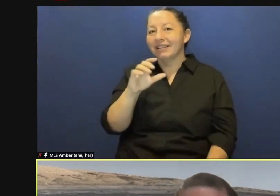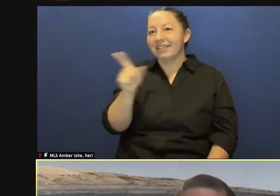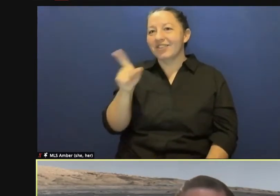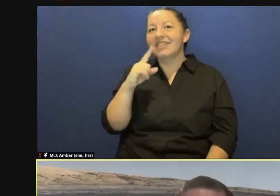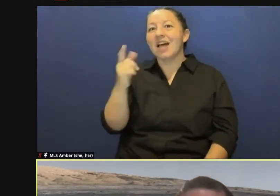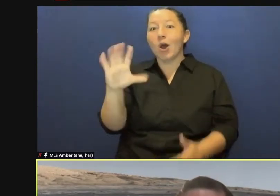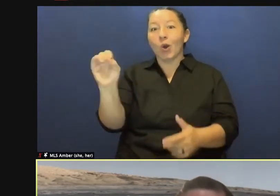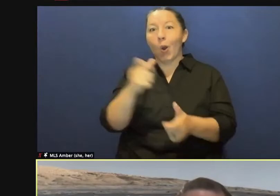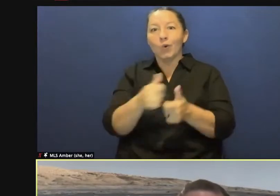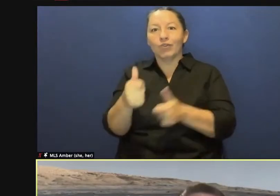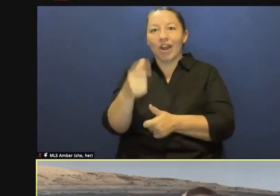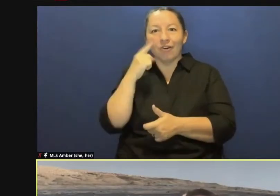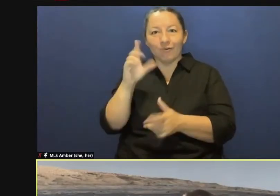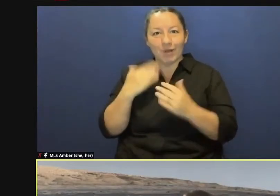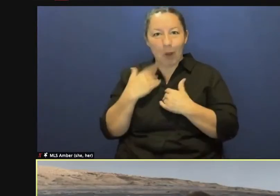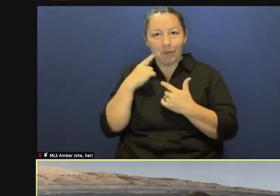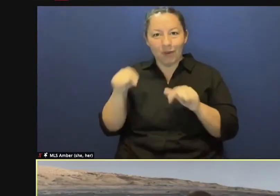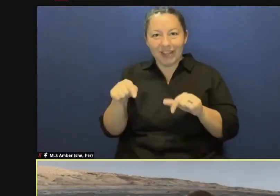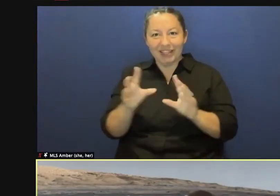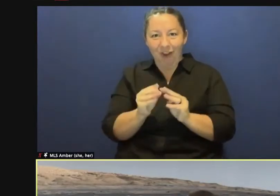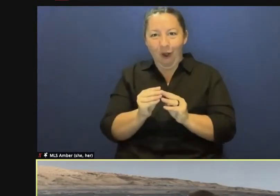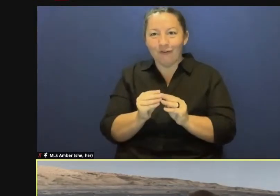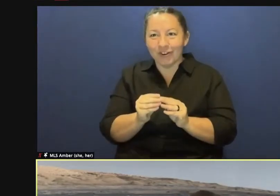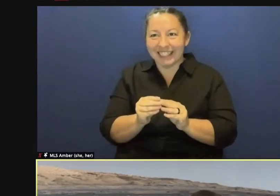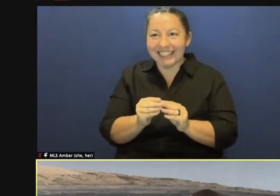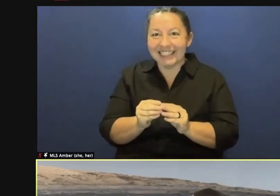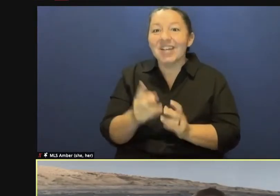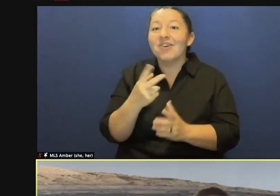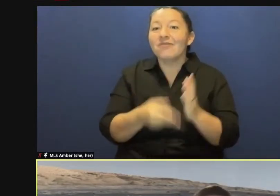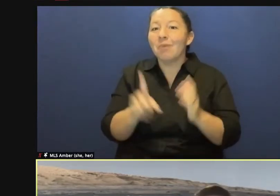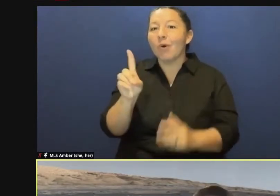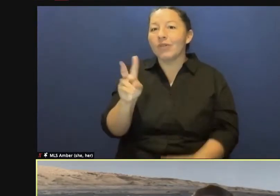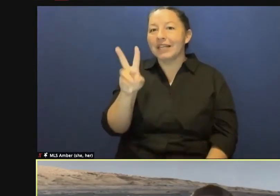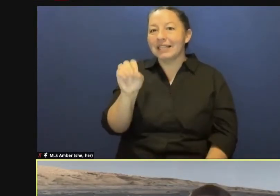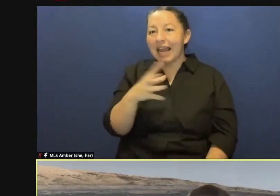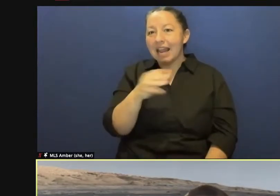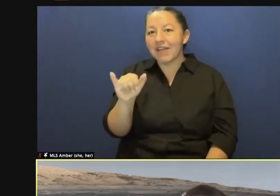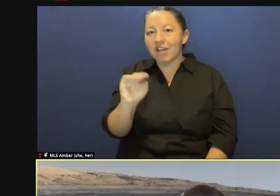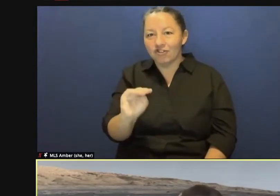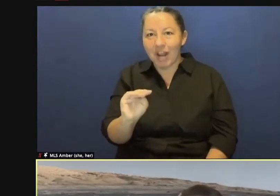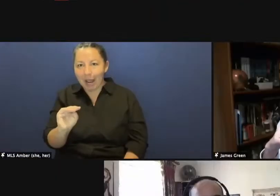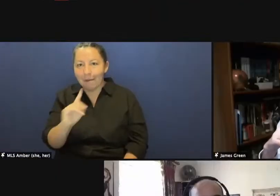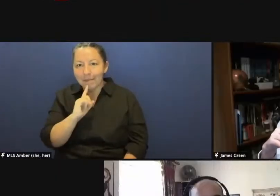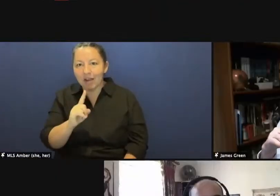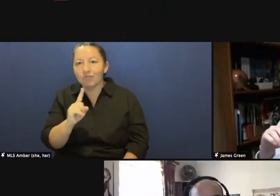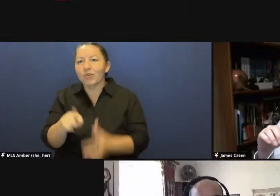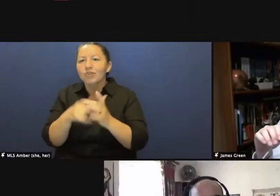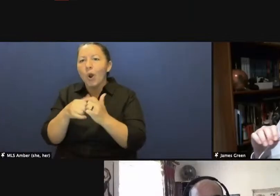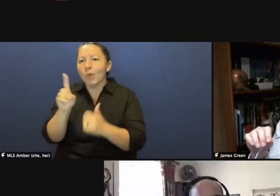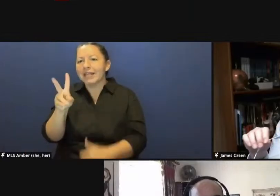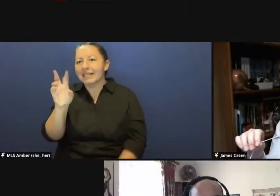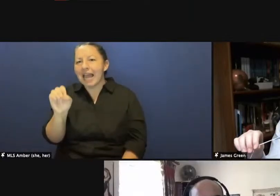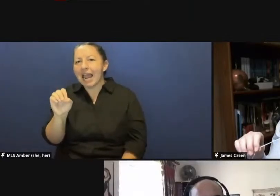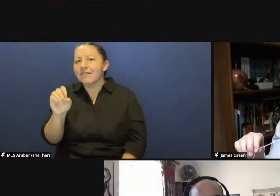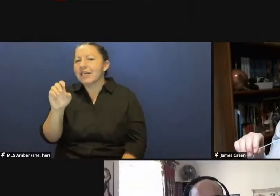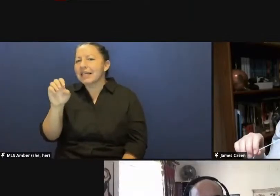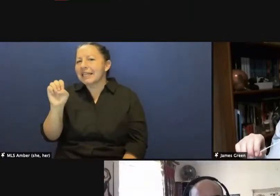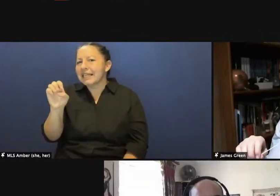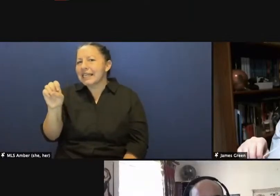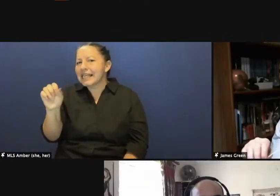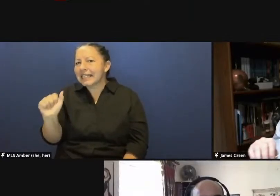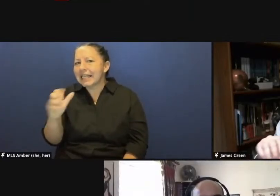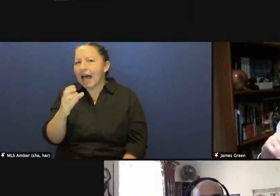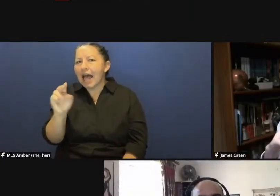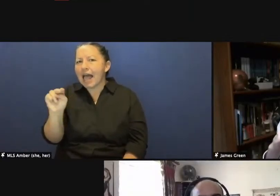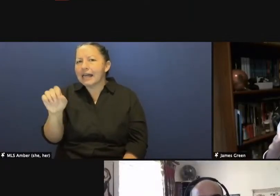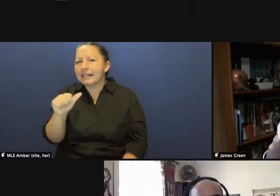this conference. So for both Dave and Jim, and let's maybe start with Dave on this one. Do ESA and NASA have